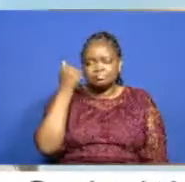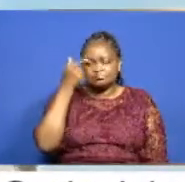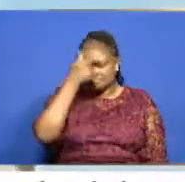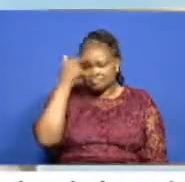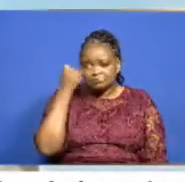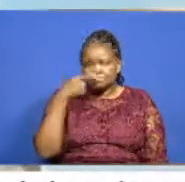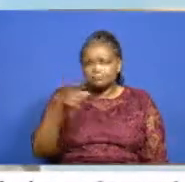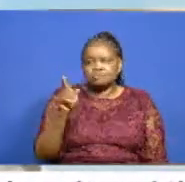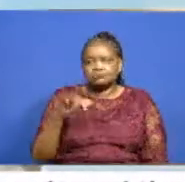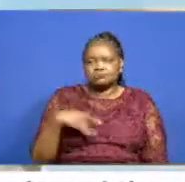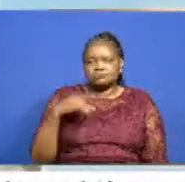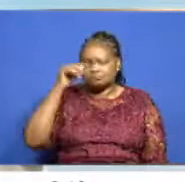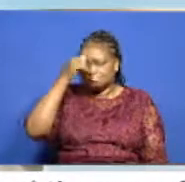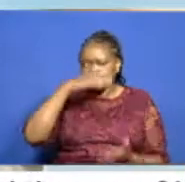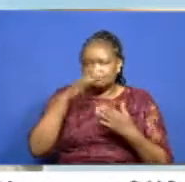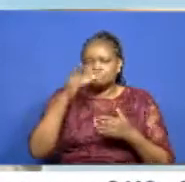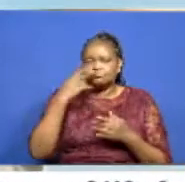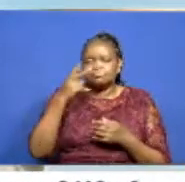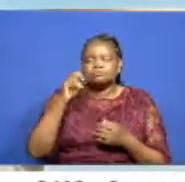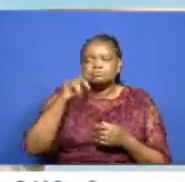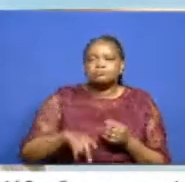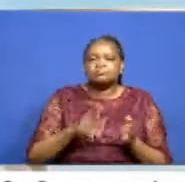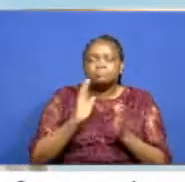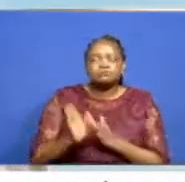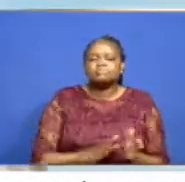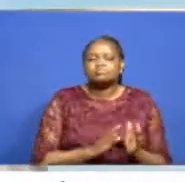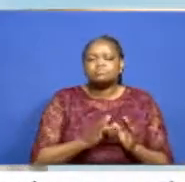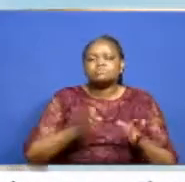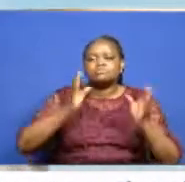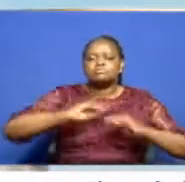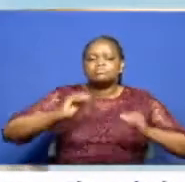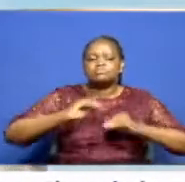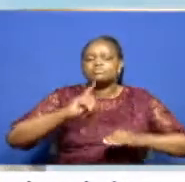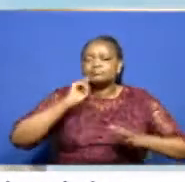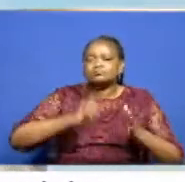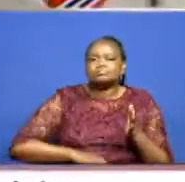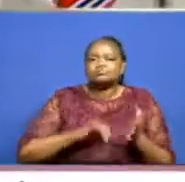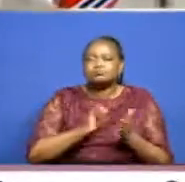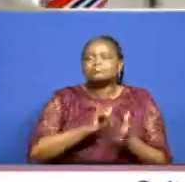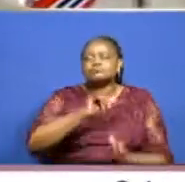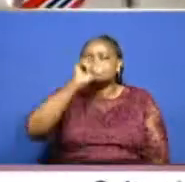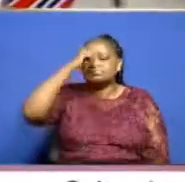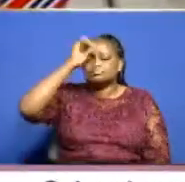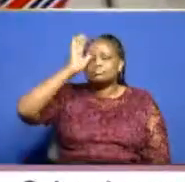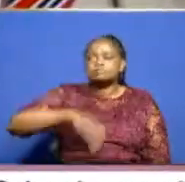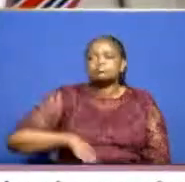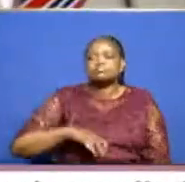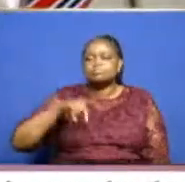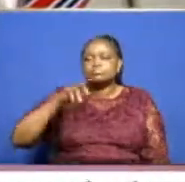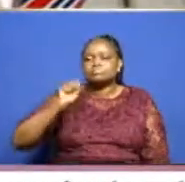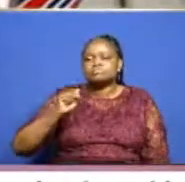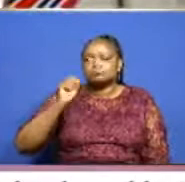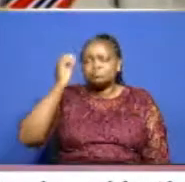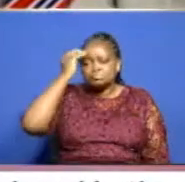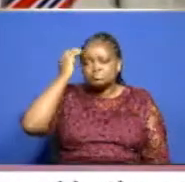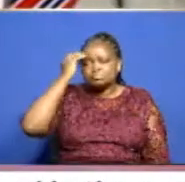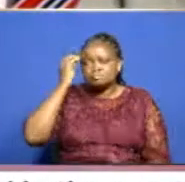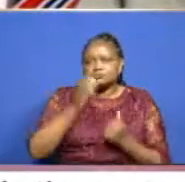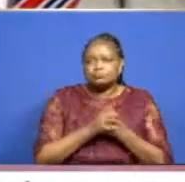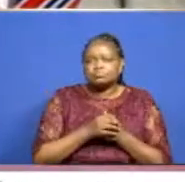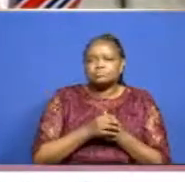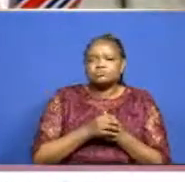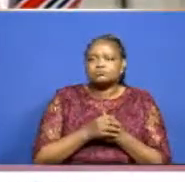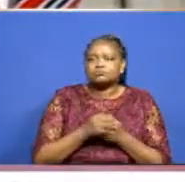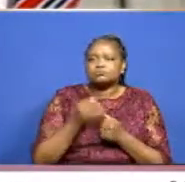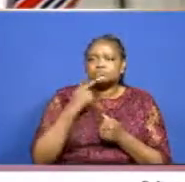I saw one member of parliament organizing a lesson and saying that really? He's more clever than the permanent secretary of education. I didn't see